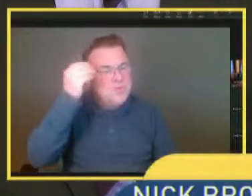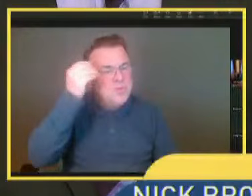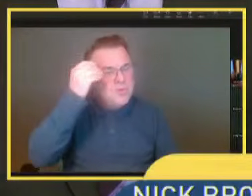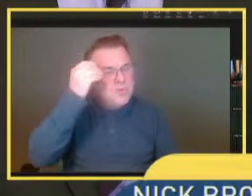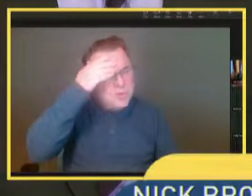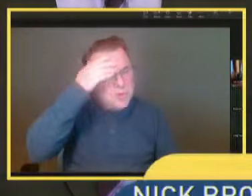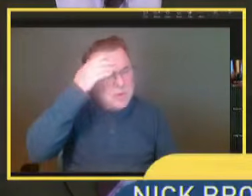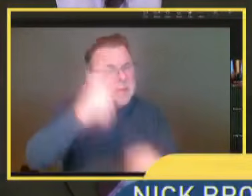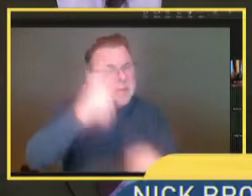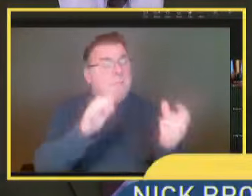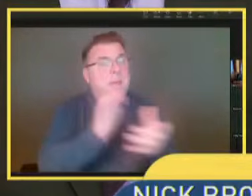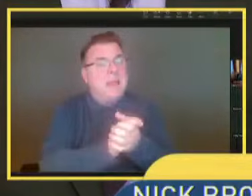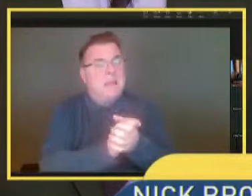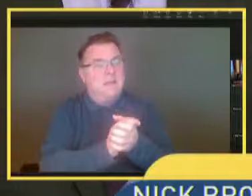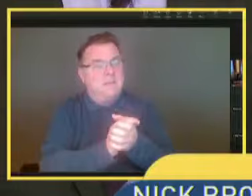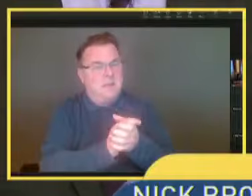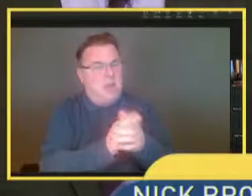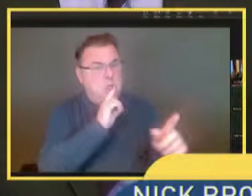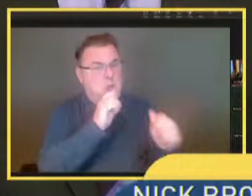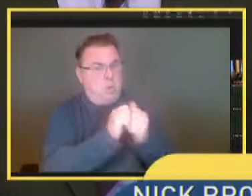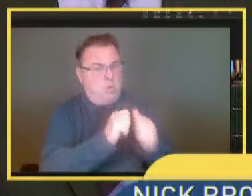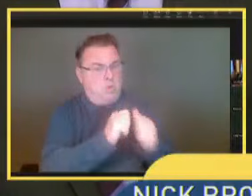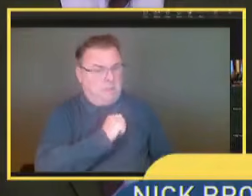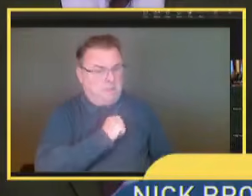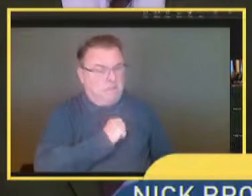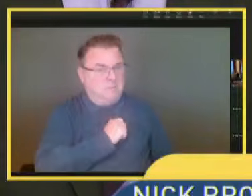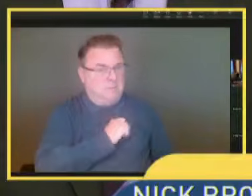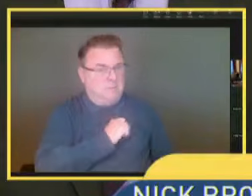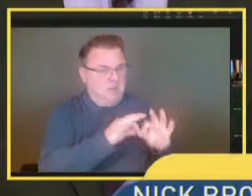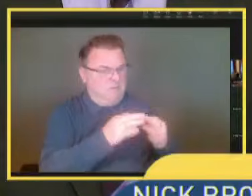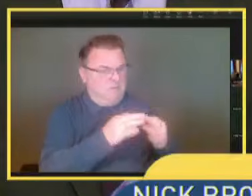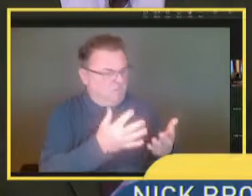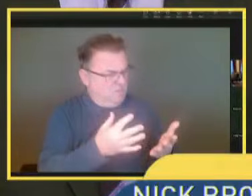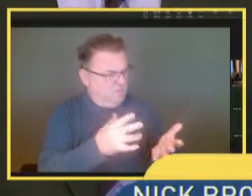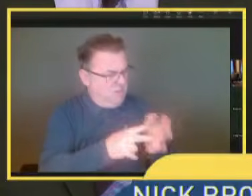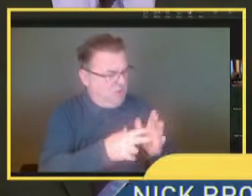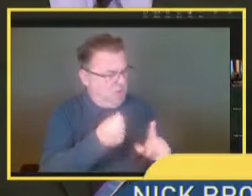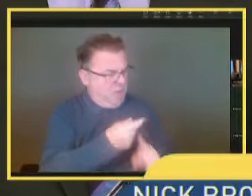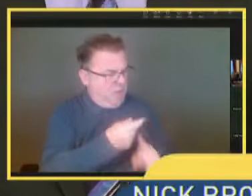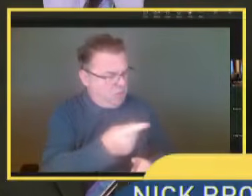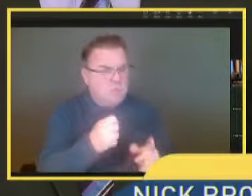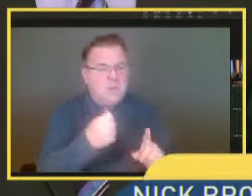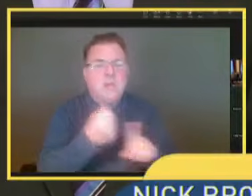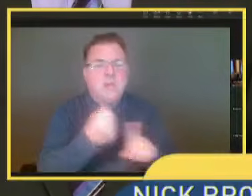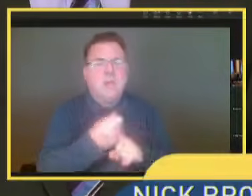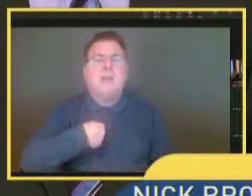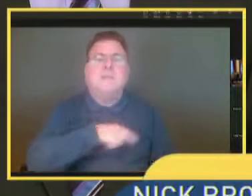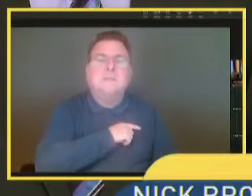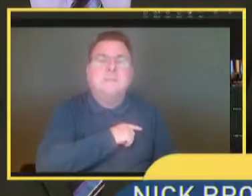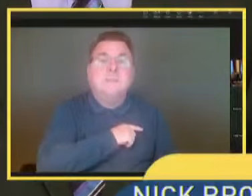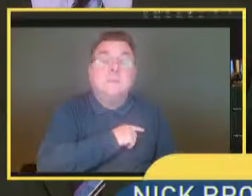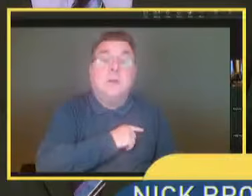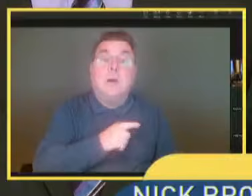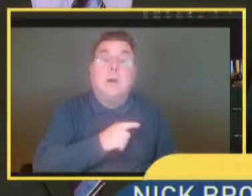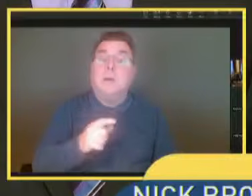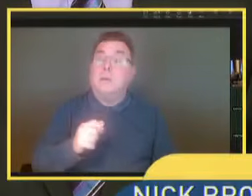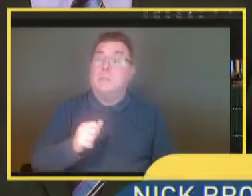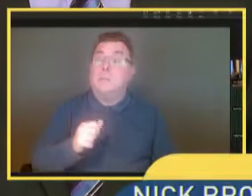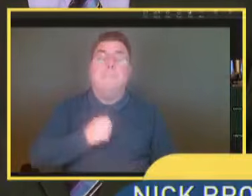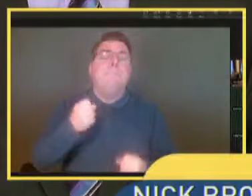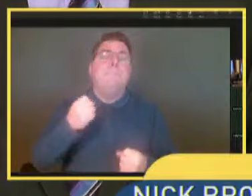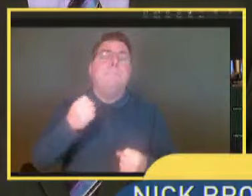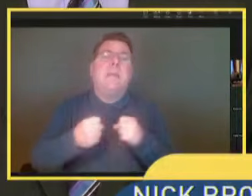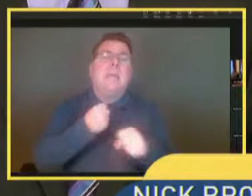it means for my neighbors and for my state. I also come to the microphone with years of experience working with the federal